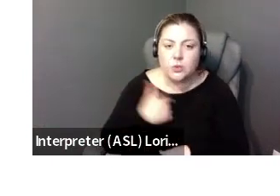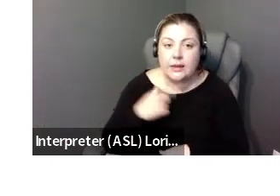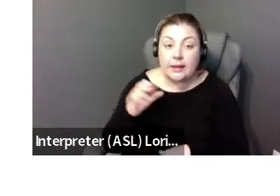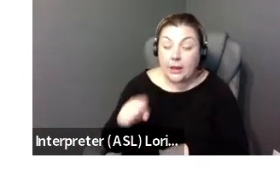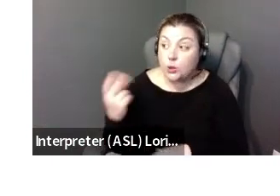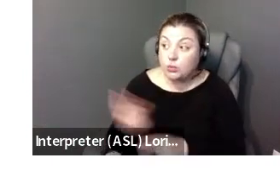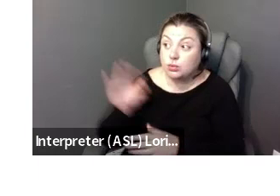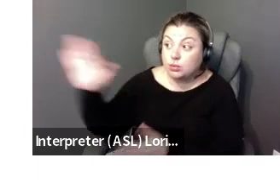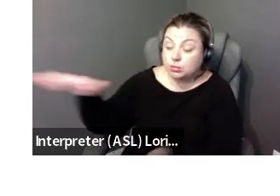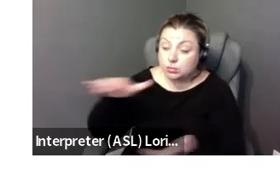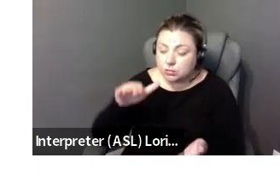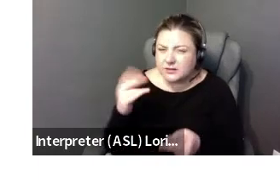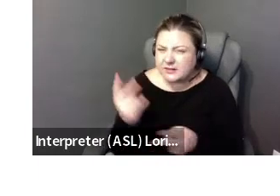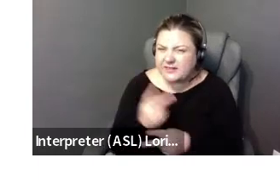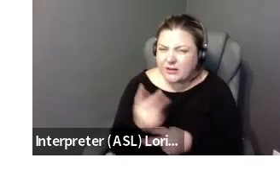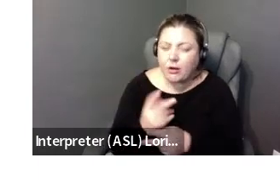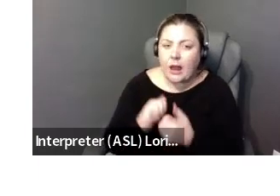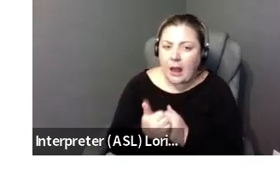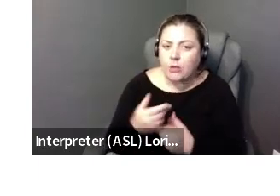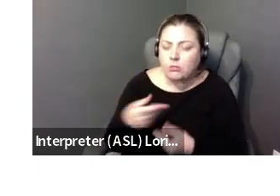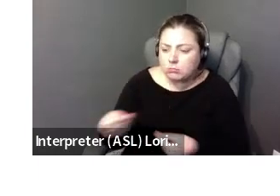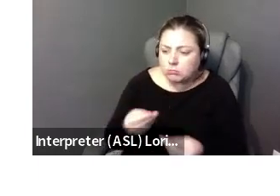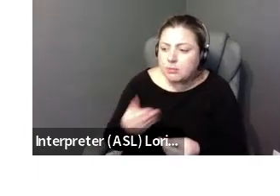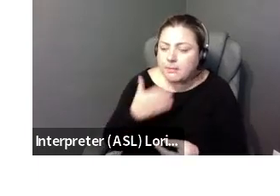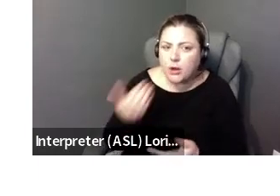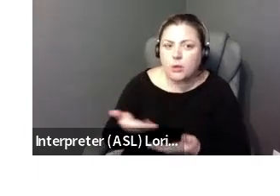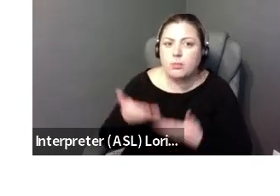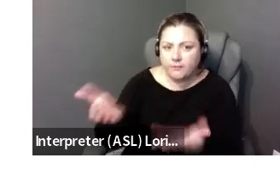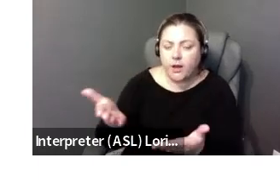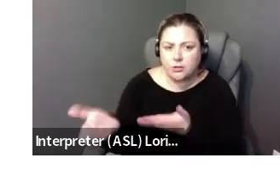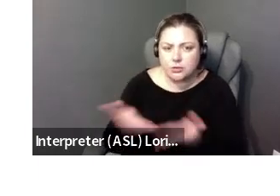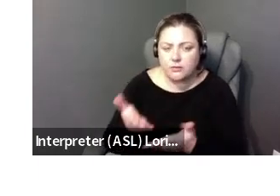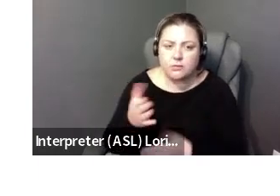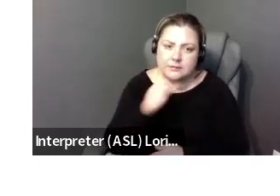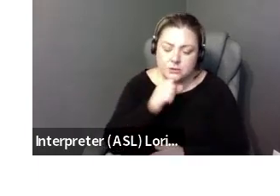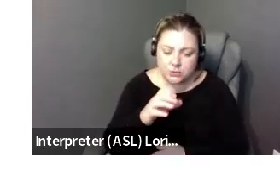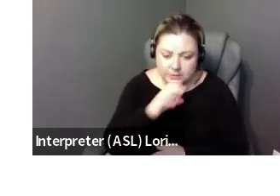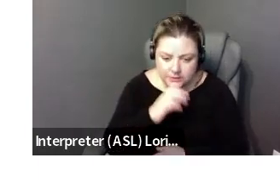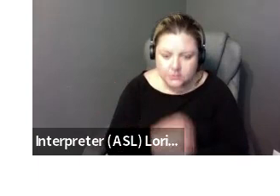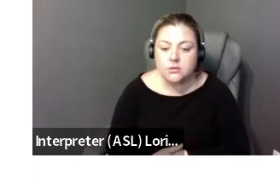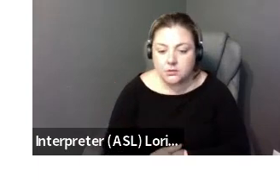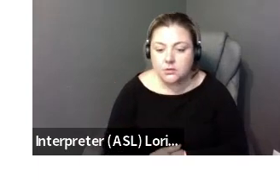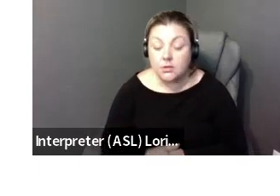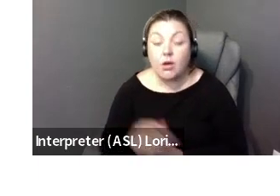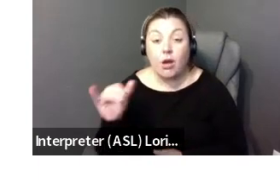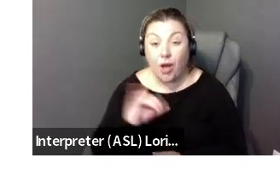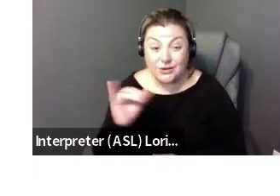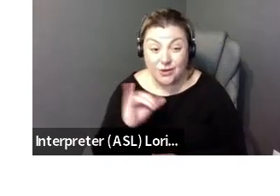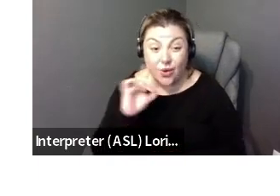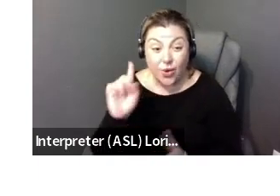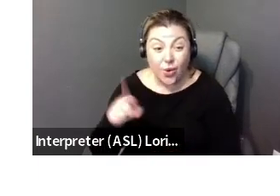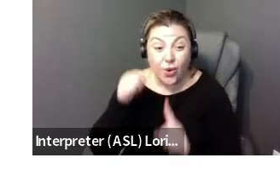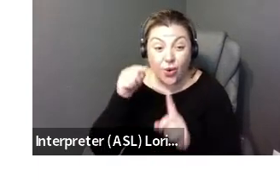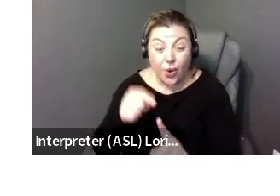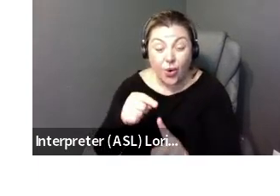population. Stakeholders in this domain vary, yet bridge the health, social, and public sectors, and are well